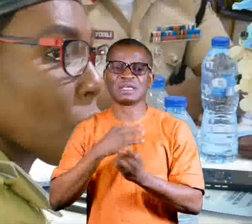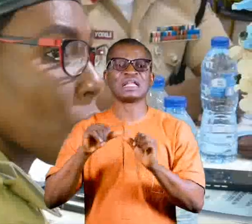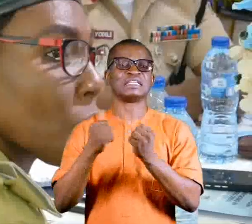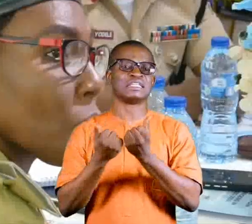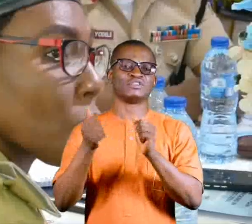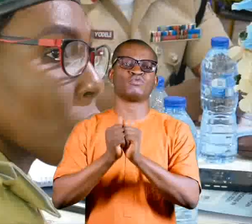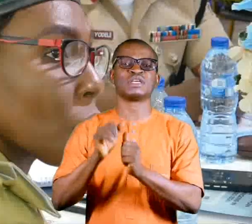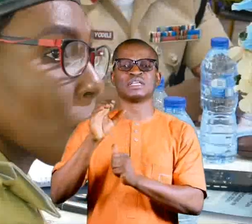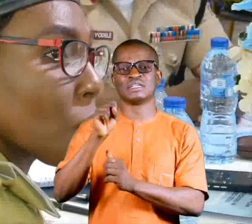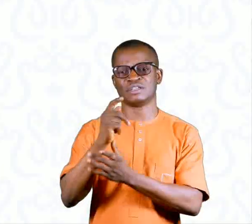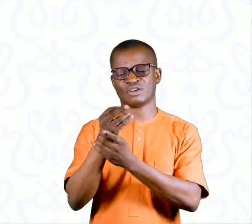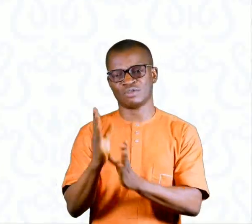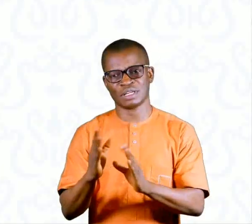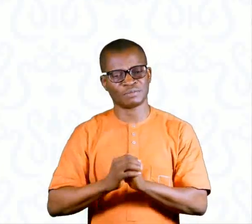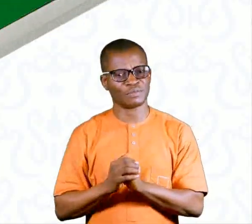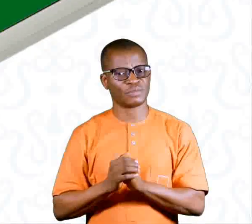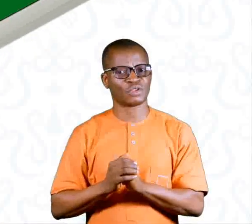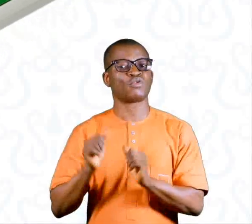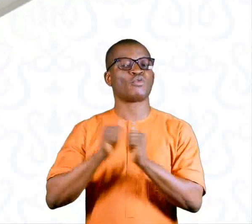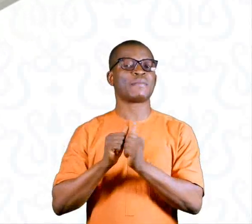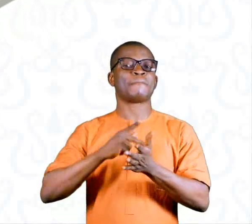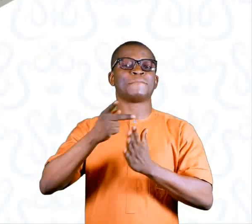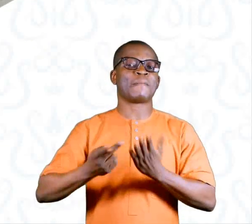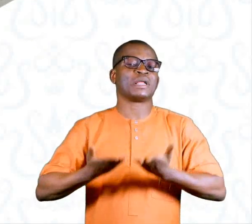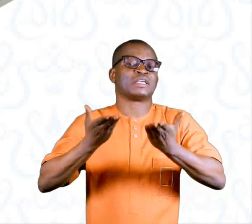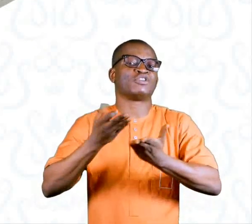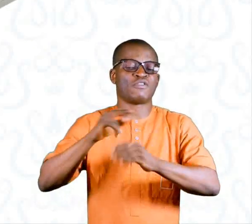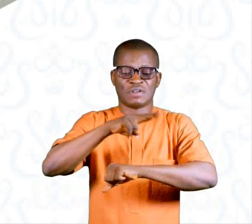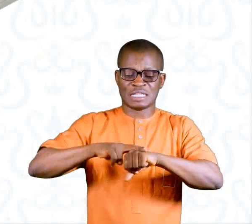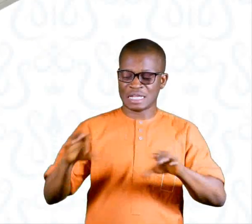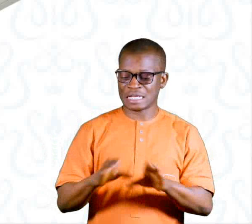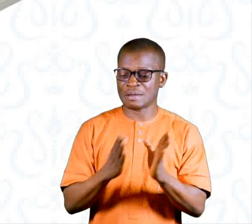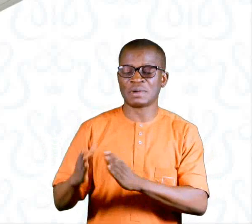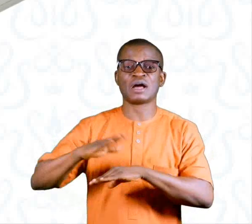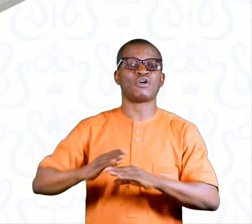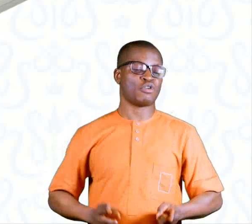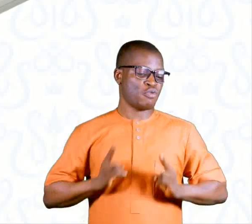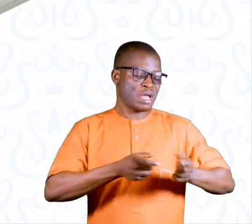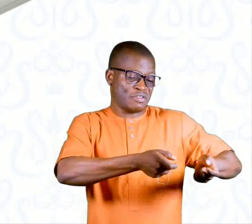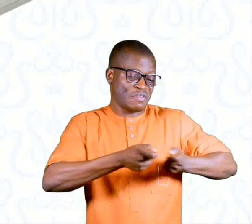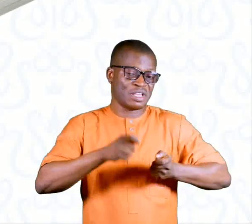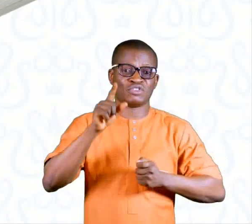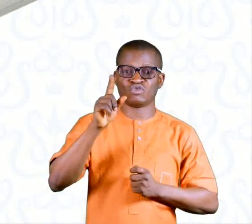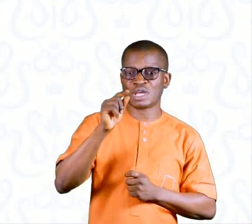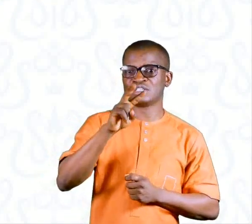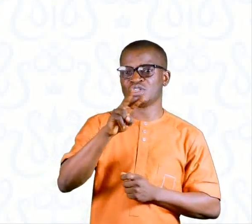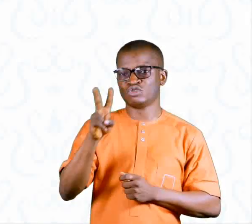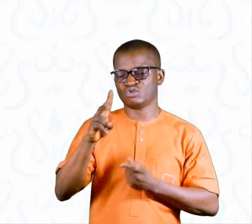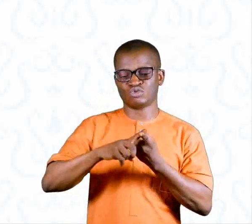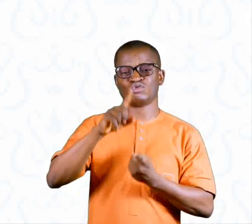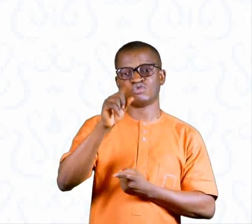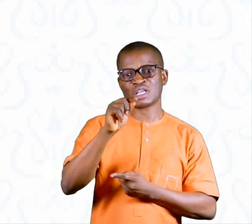as well as stakeholders. With the approval and public presentation of the National Action Plan on Human Trafficking 2022